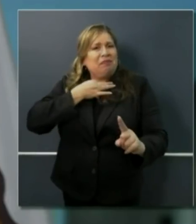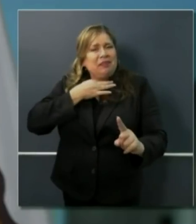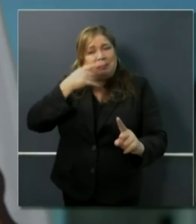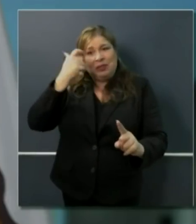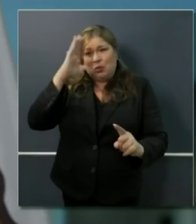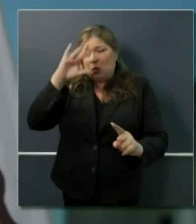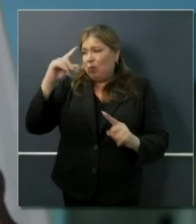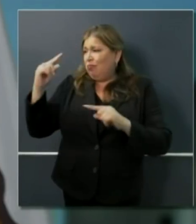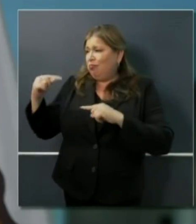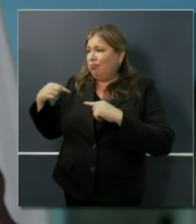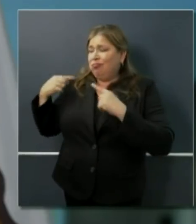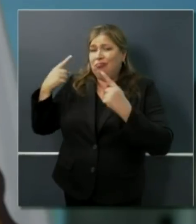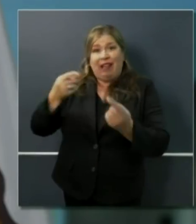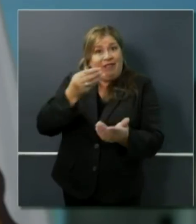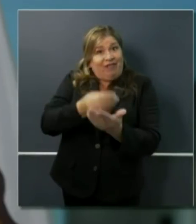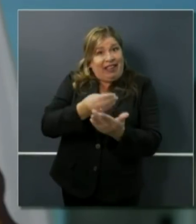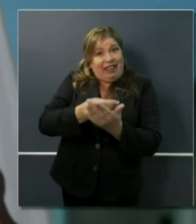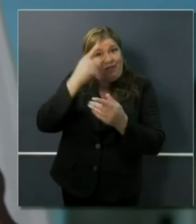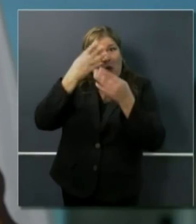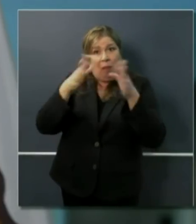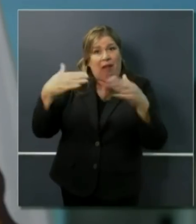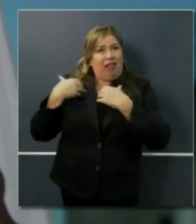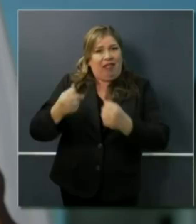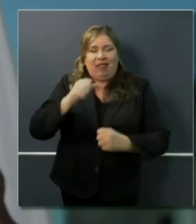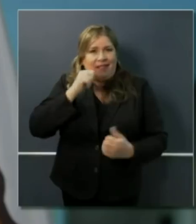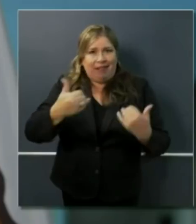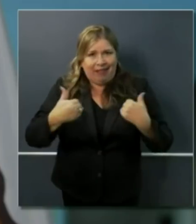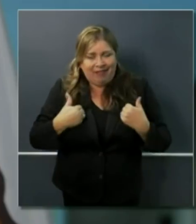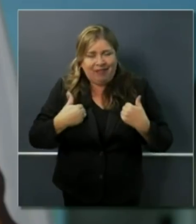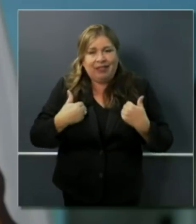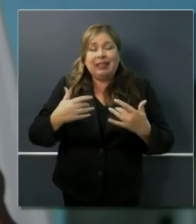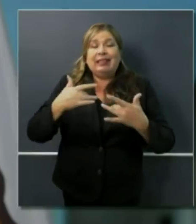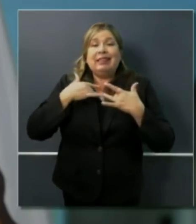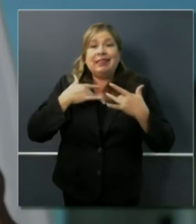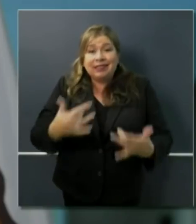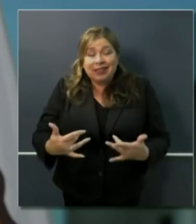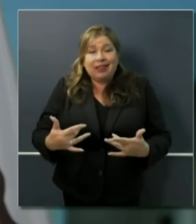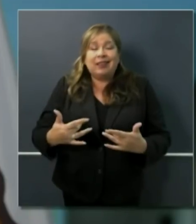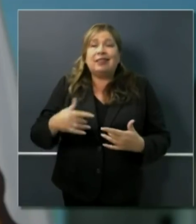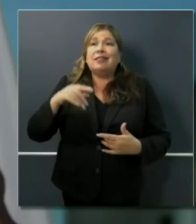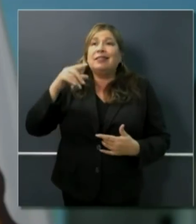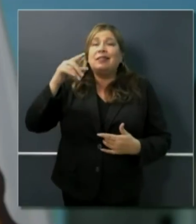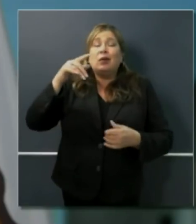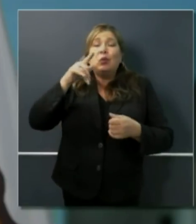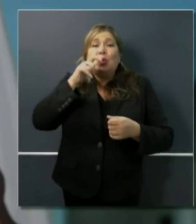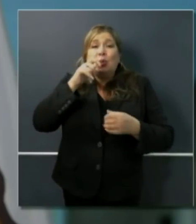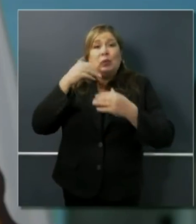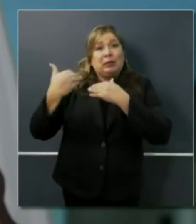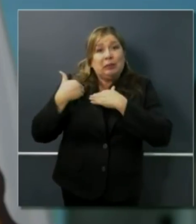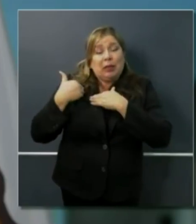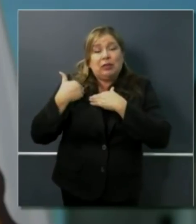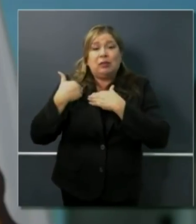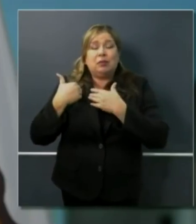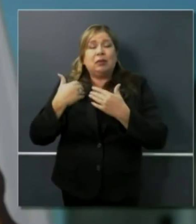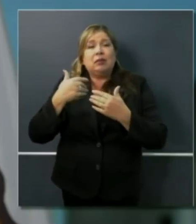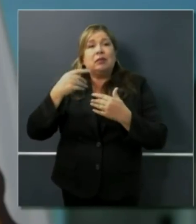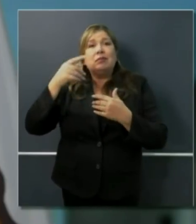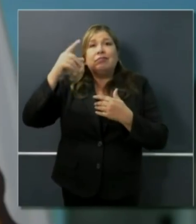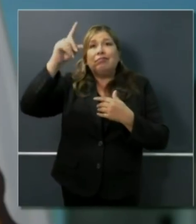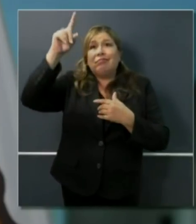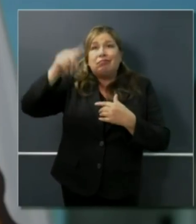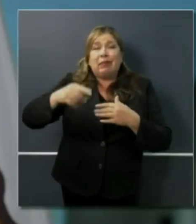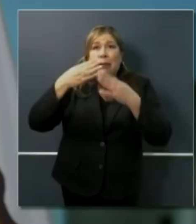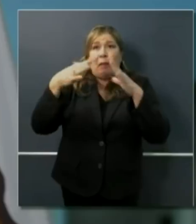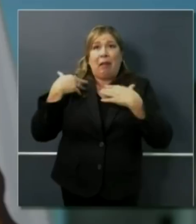state. An enormous burden falls on the locals. You talk about the tracking and investigations of cases. That is done by local public health